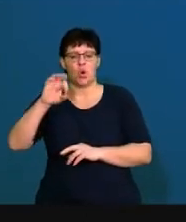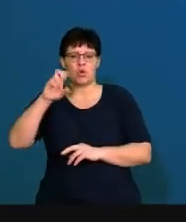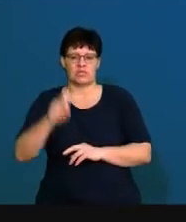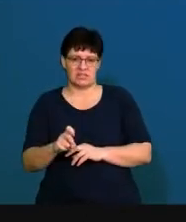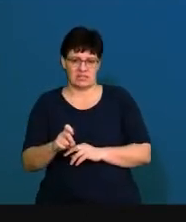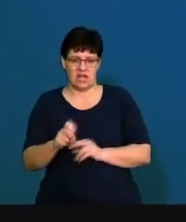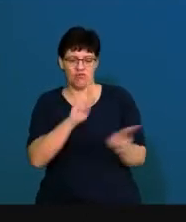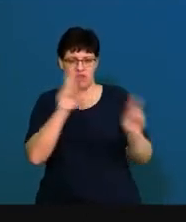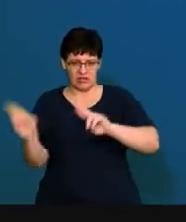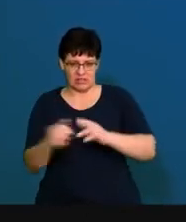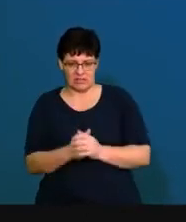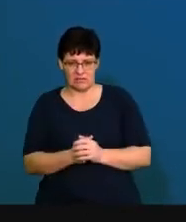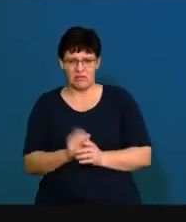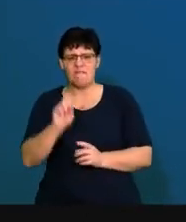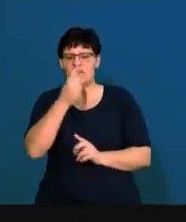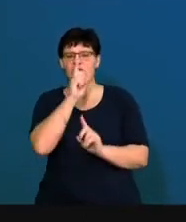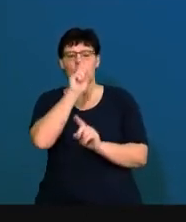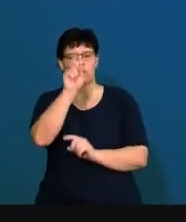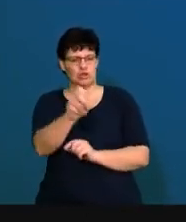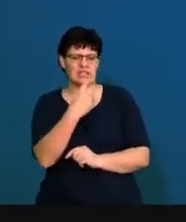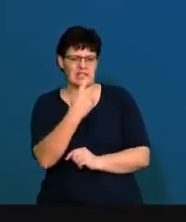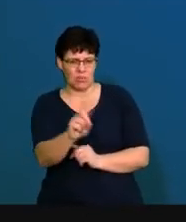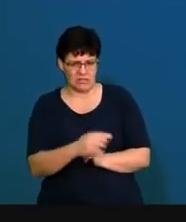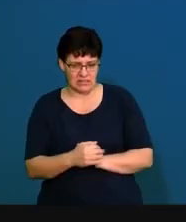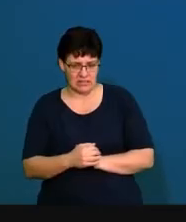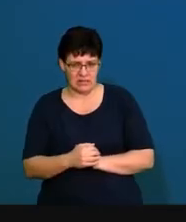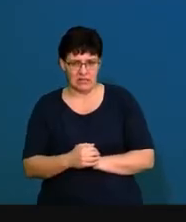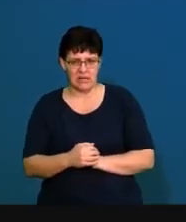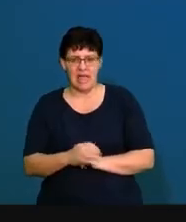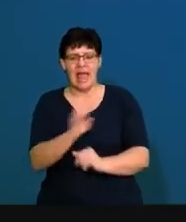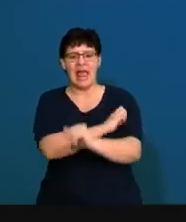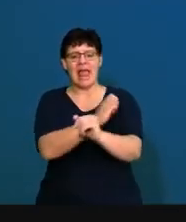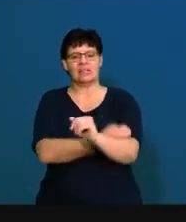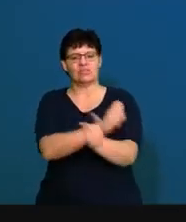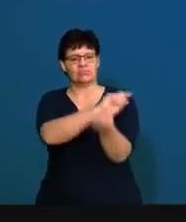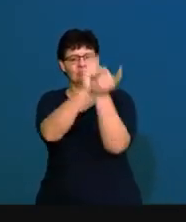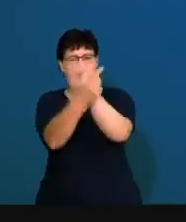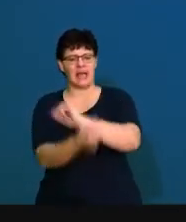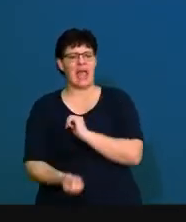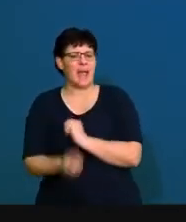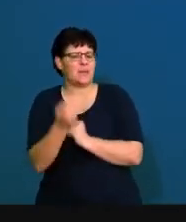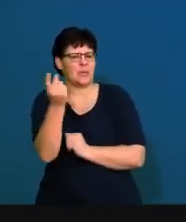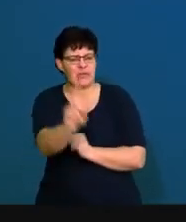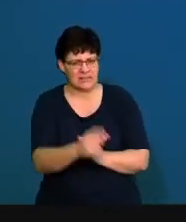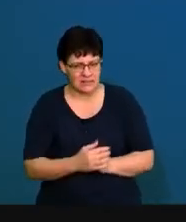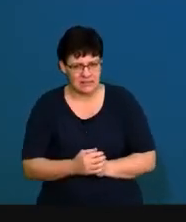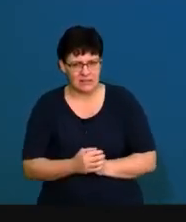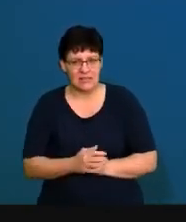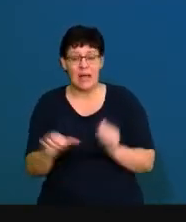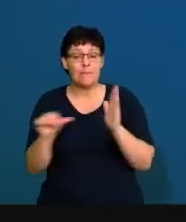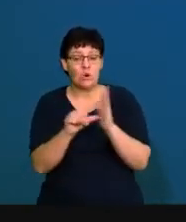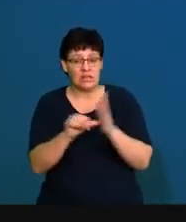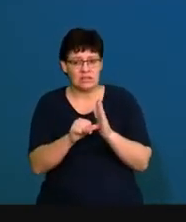right. Now, let's look at the first question. It says, what energy conversion takes place? So the key thing in